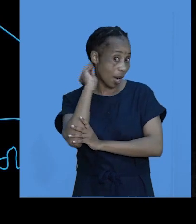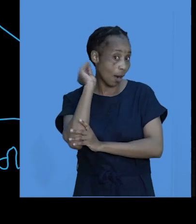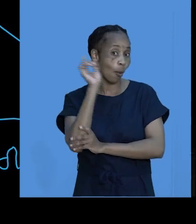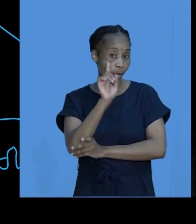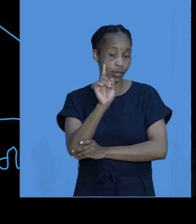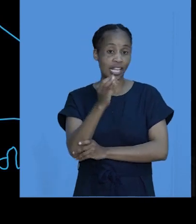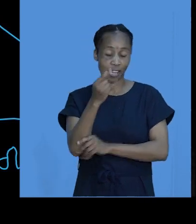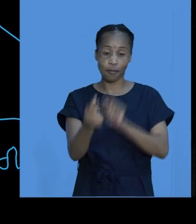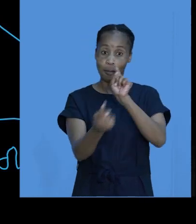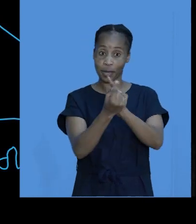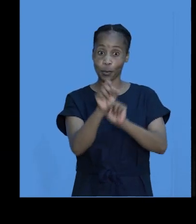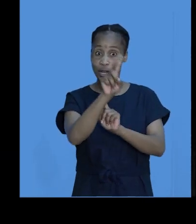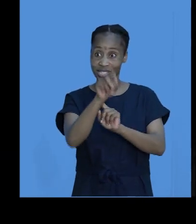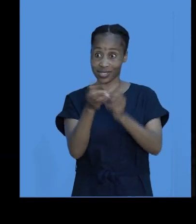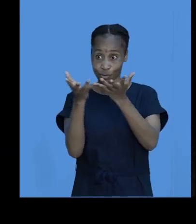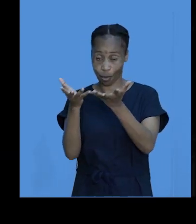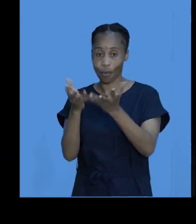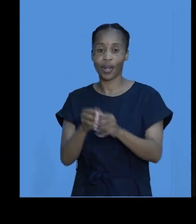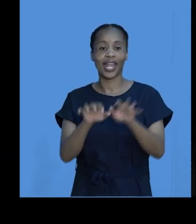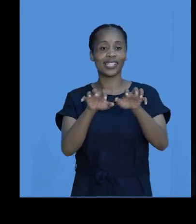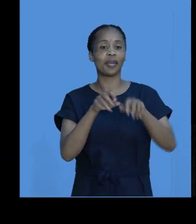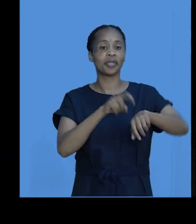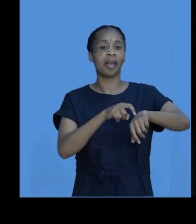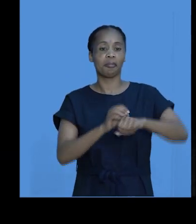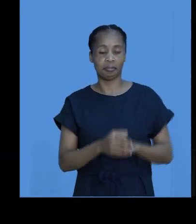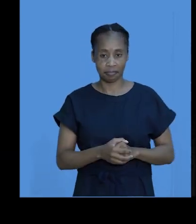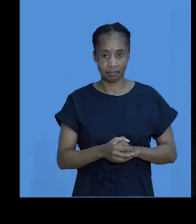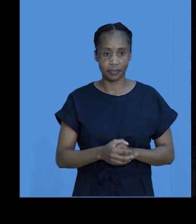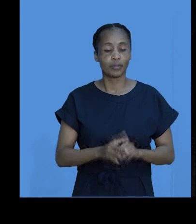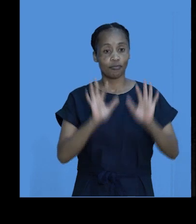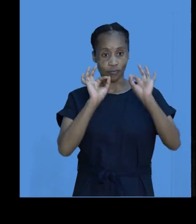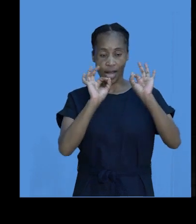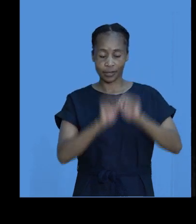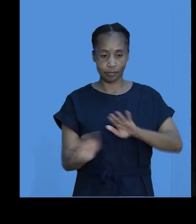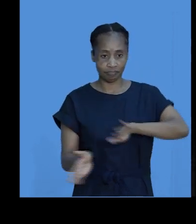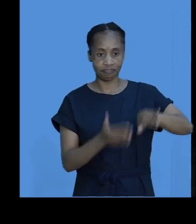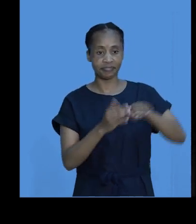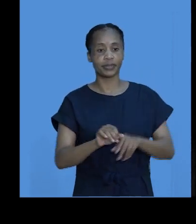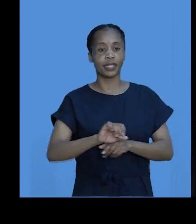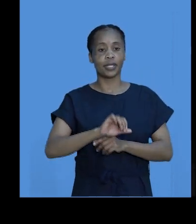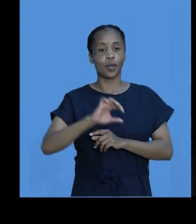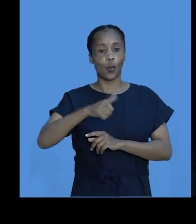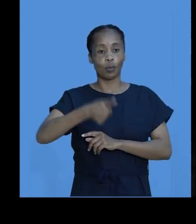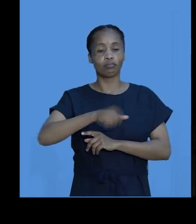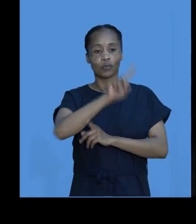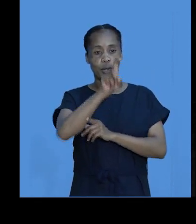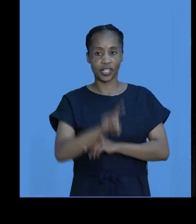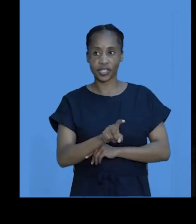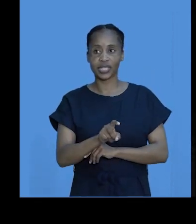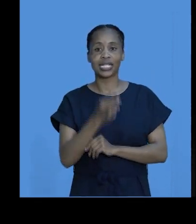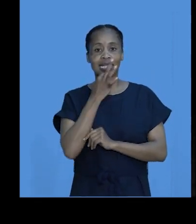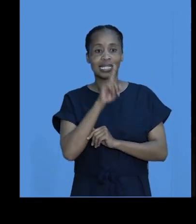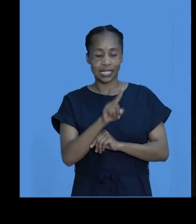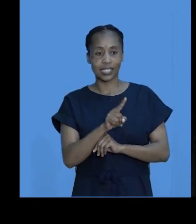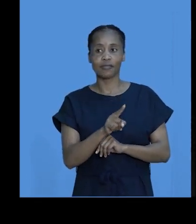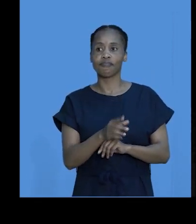mind, just in case you come across such a question in the exam. Right, now, let's go to the next question. It says give the value of